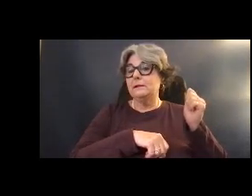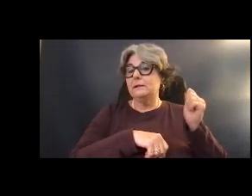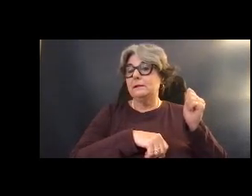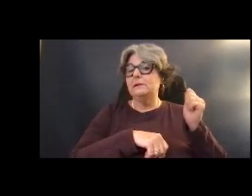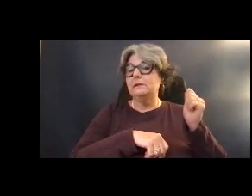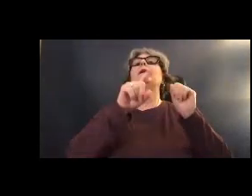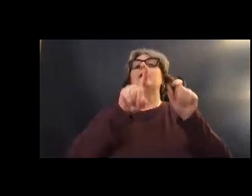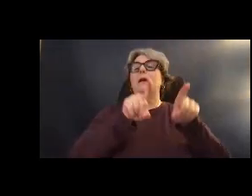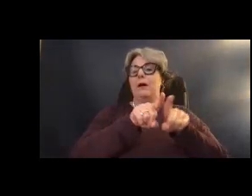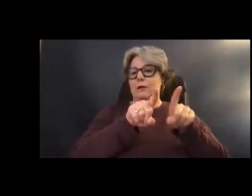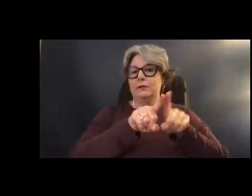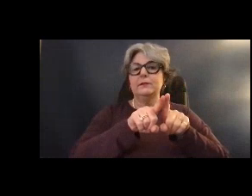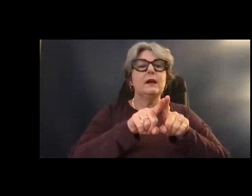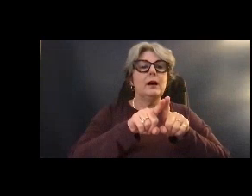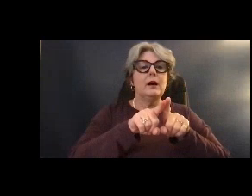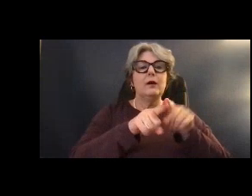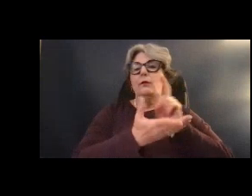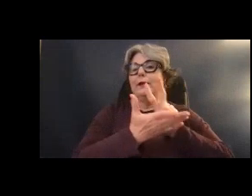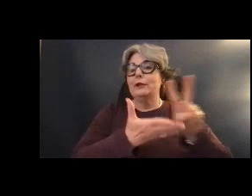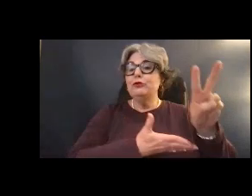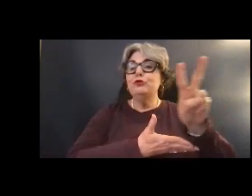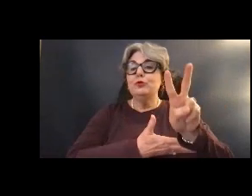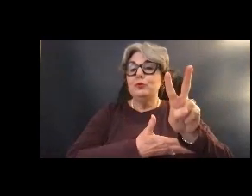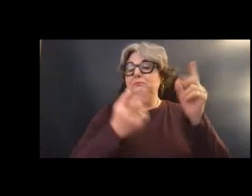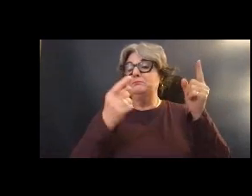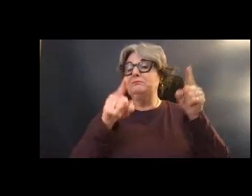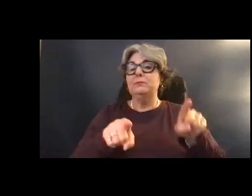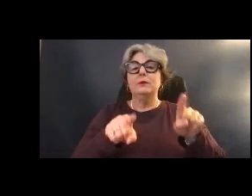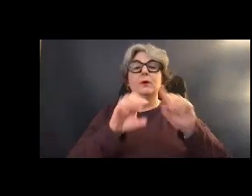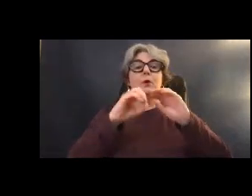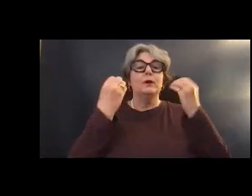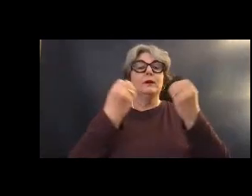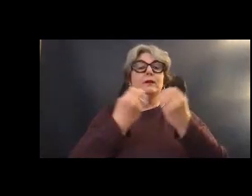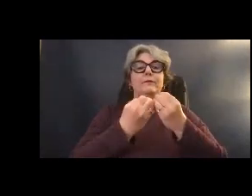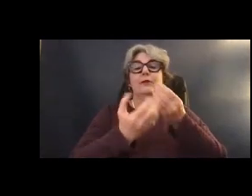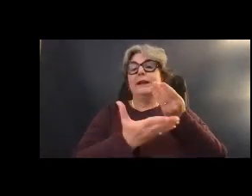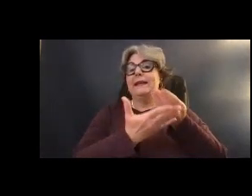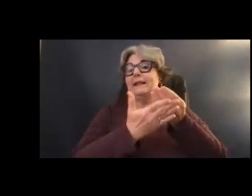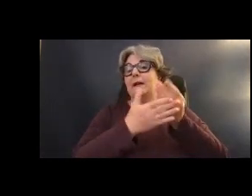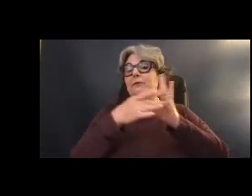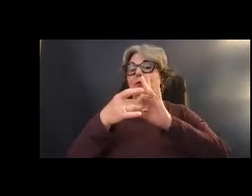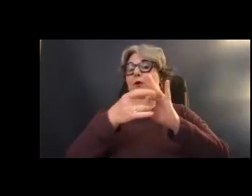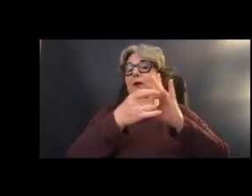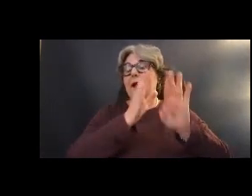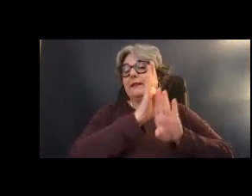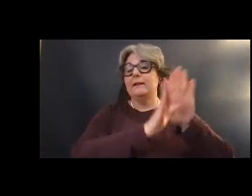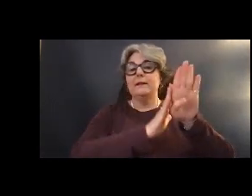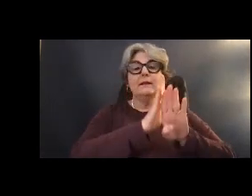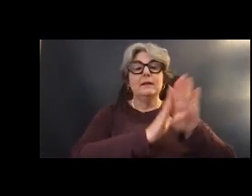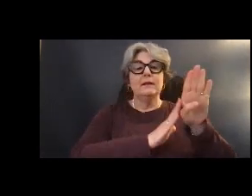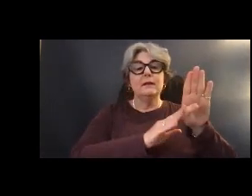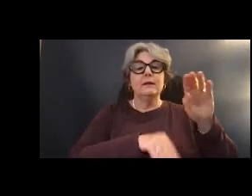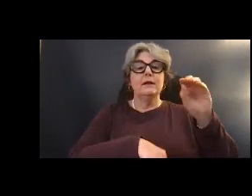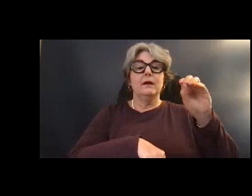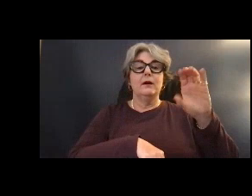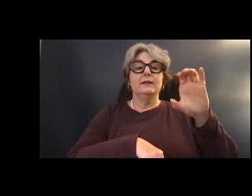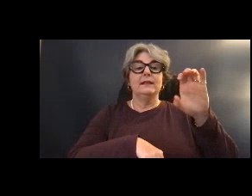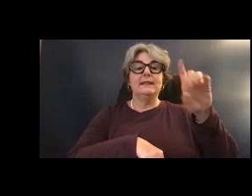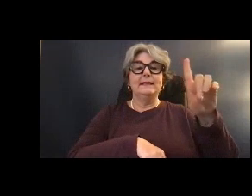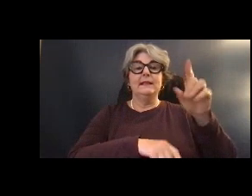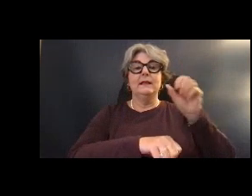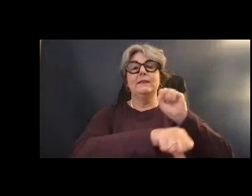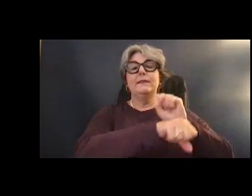also coming next or 2 weeks from now, the Organization for Economic Cooperation and Development, OECD, they do a lot of work